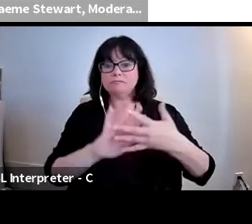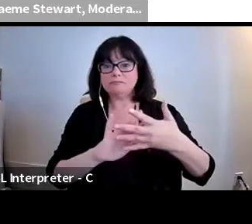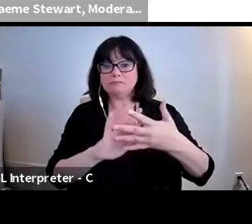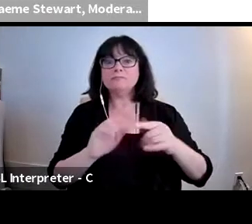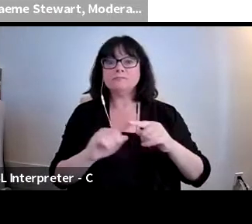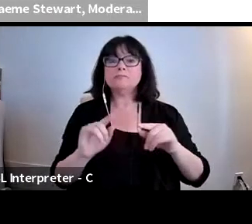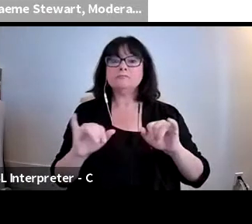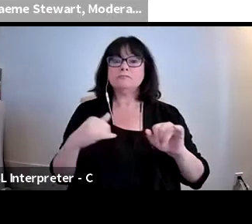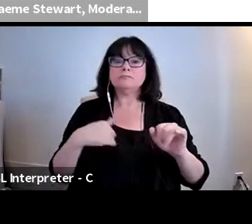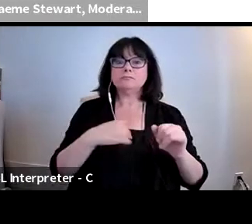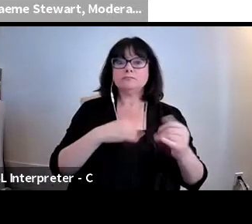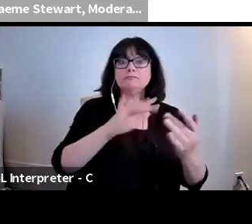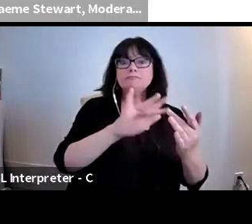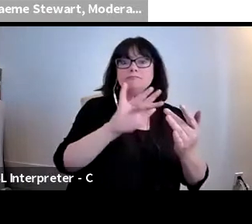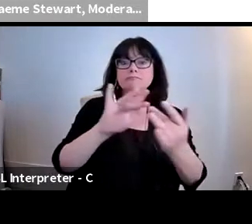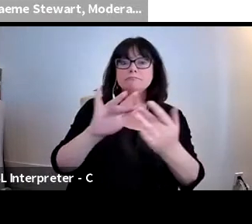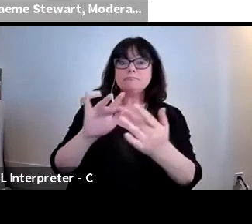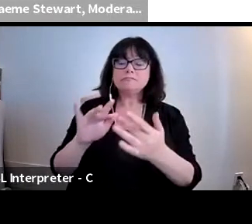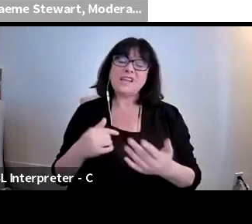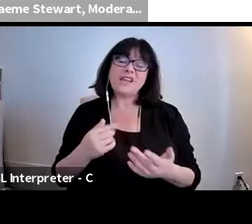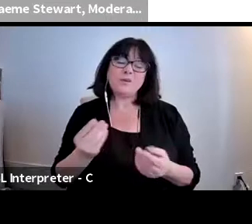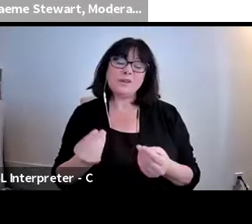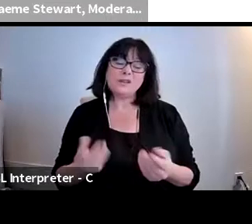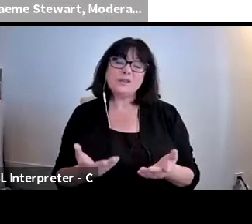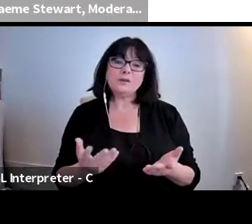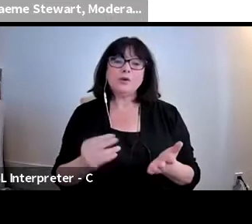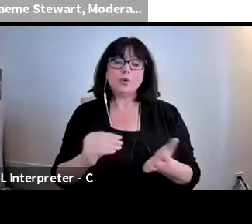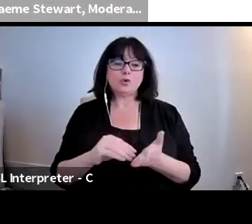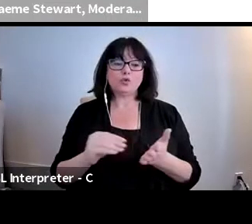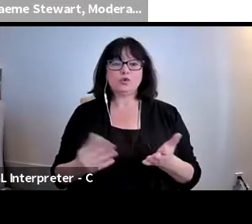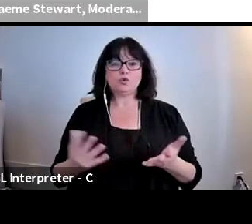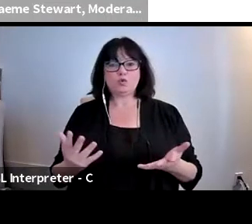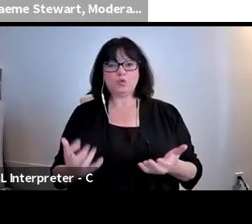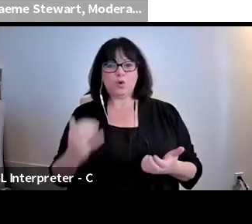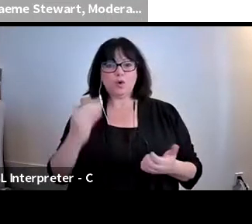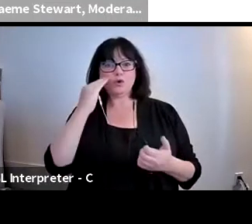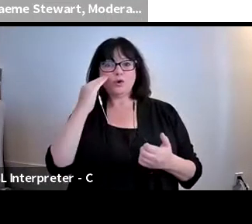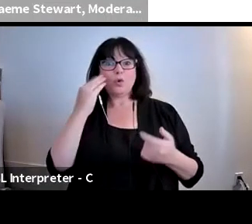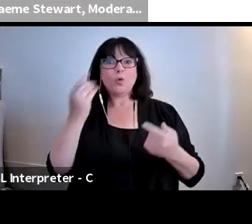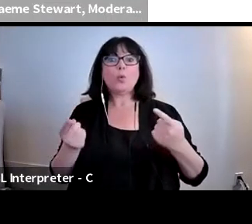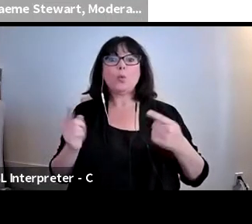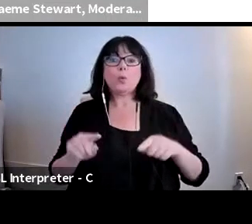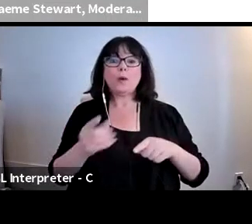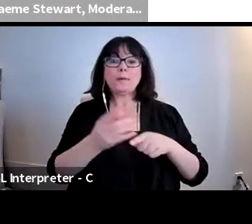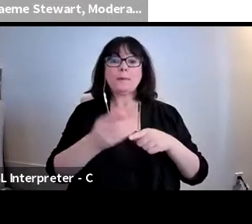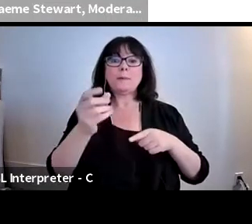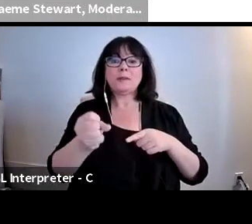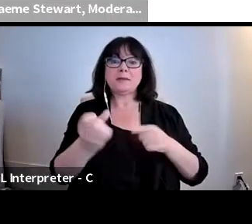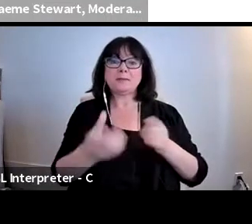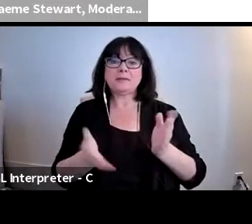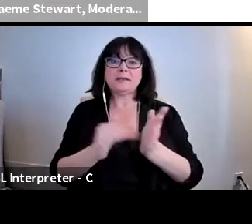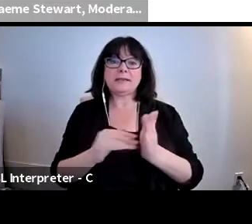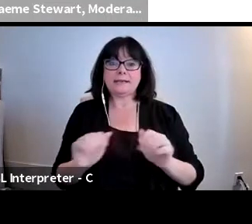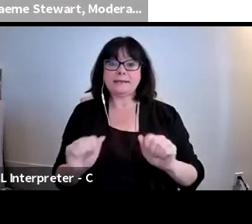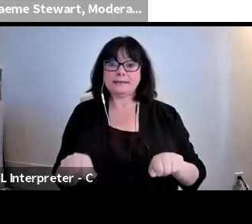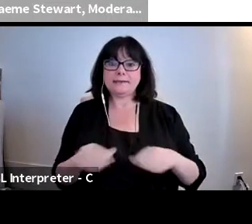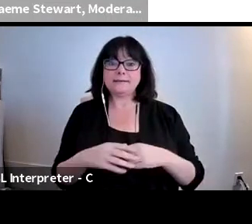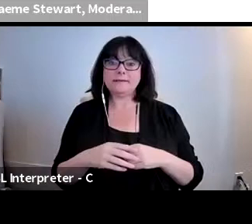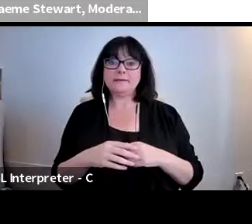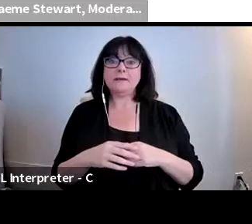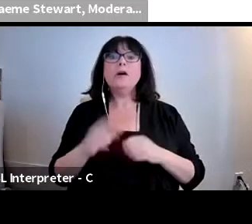that, our students are looking for information about when placements will again become possible, especially since in many cases they are